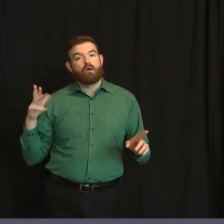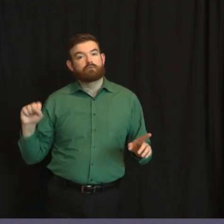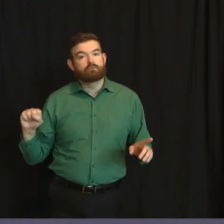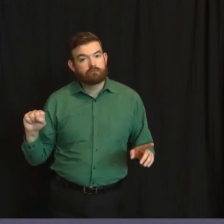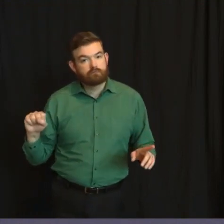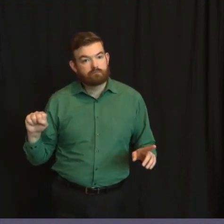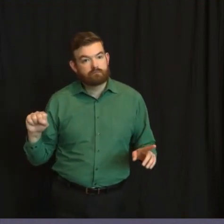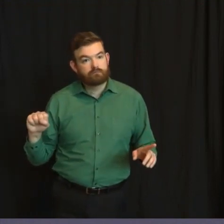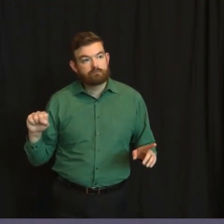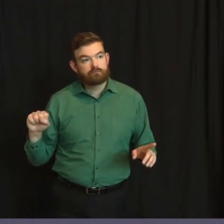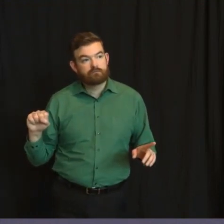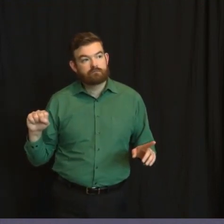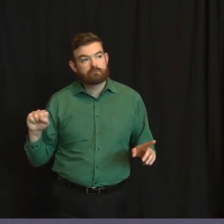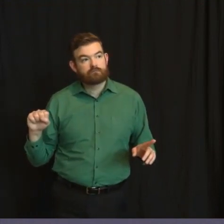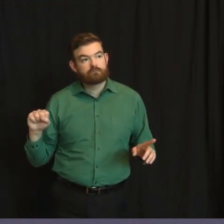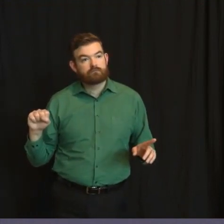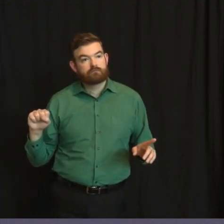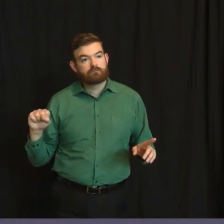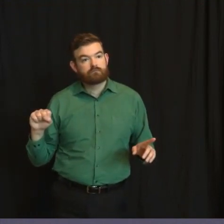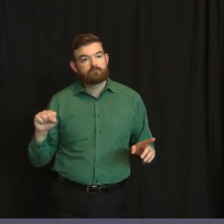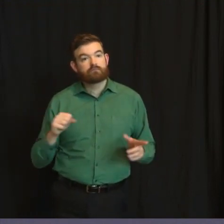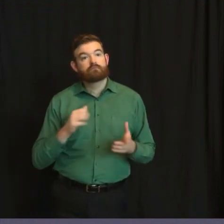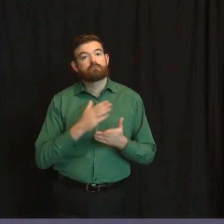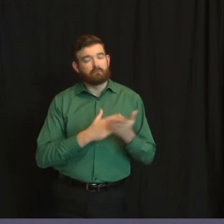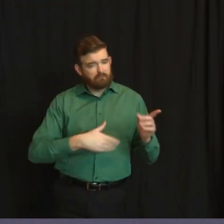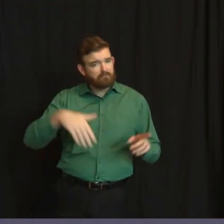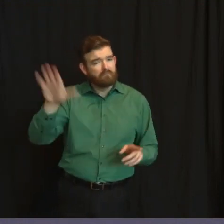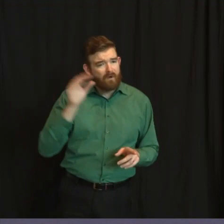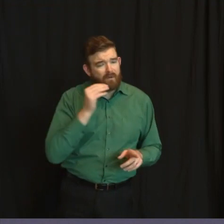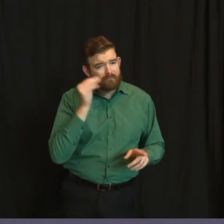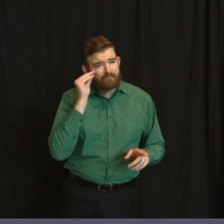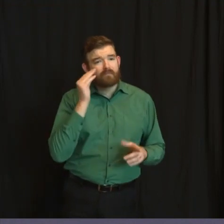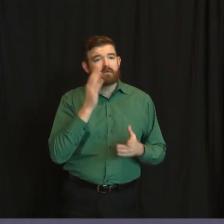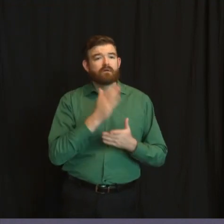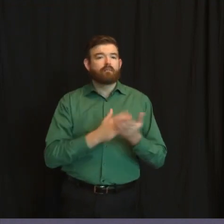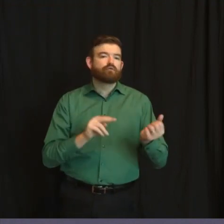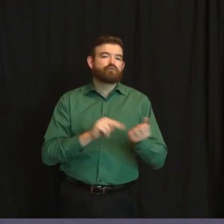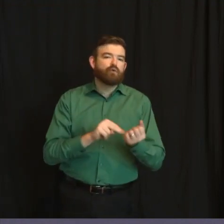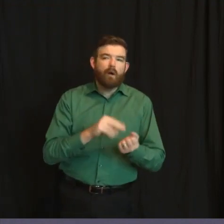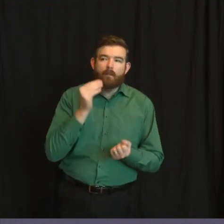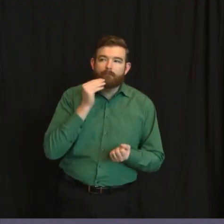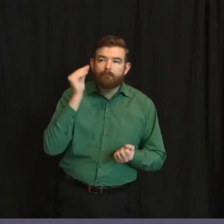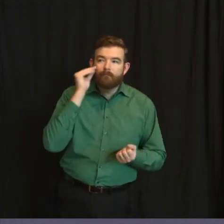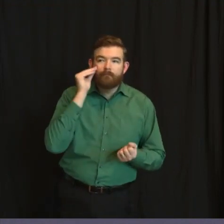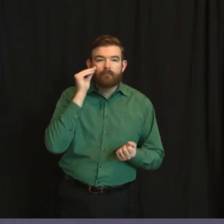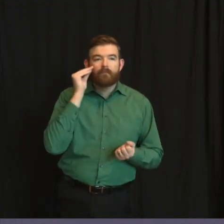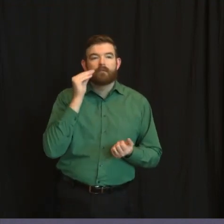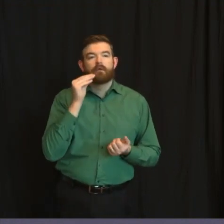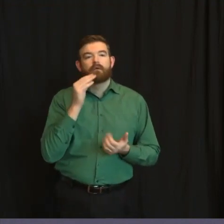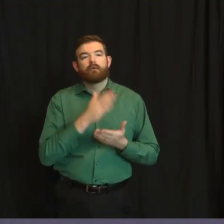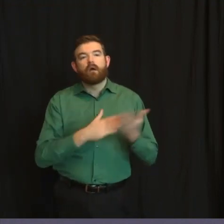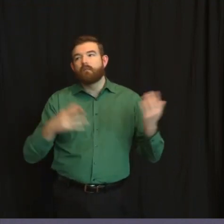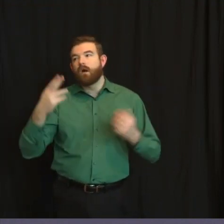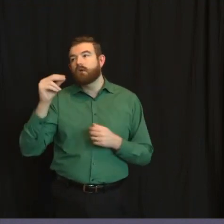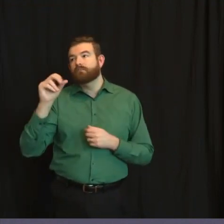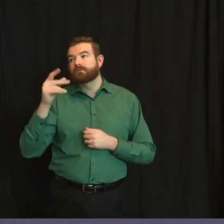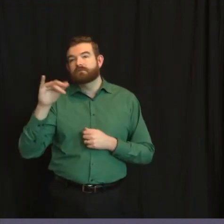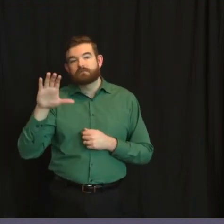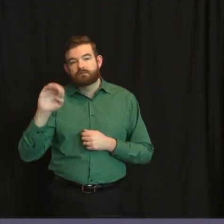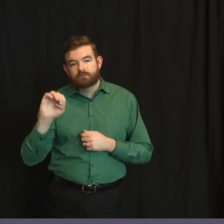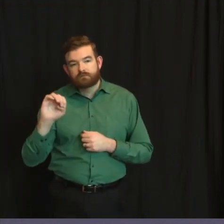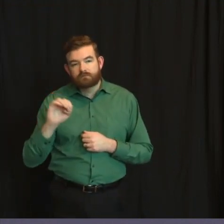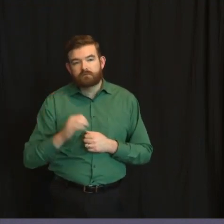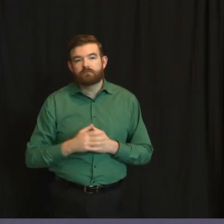reporting. Some go home, some go to step down, some go to hospice, et cetera. We'll come back to you. Thank you.